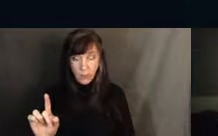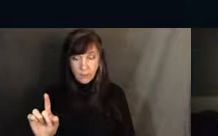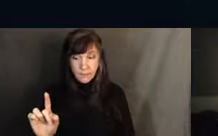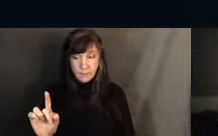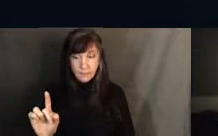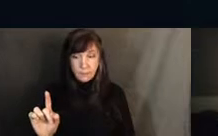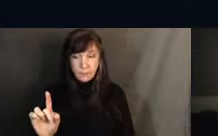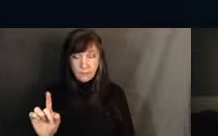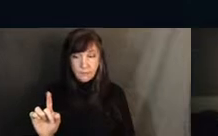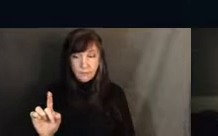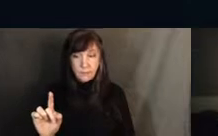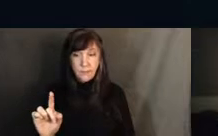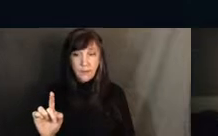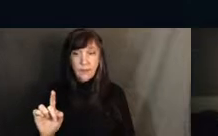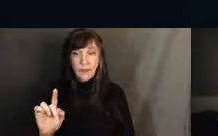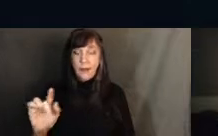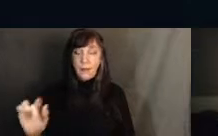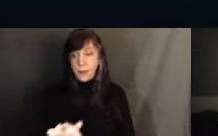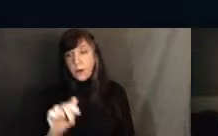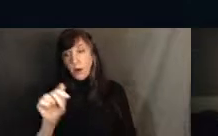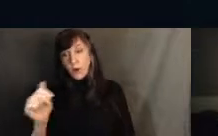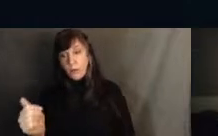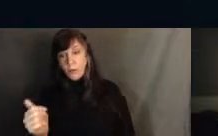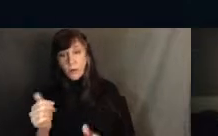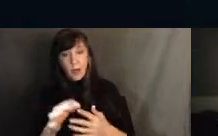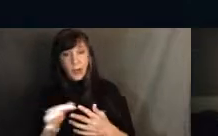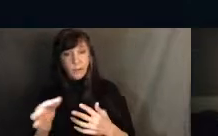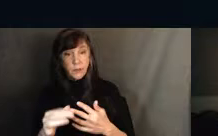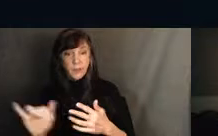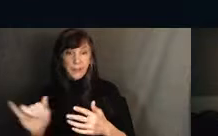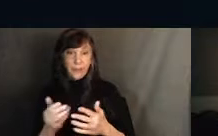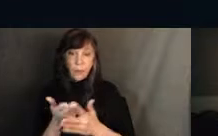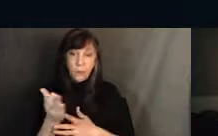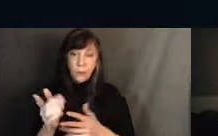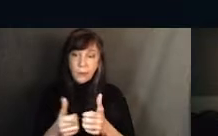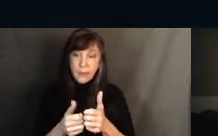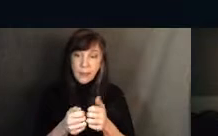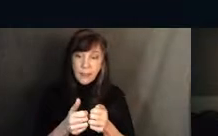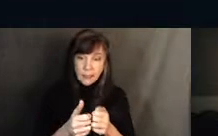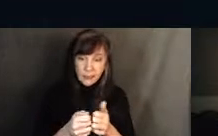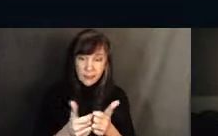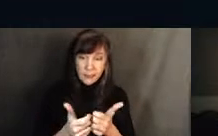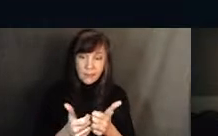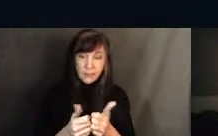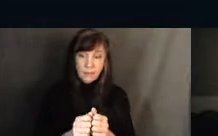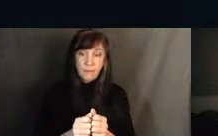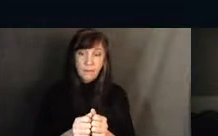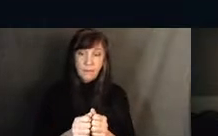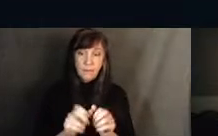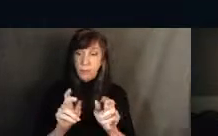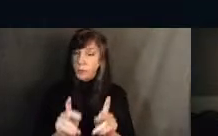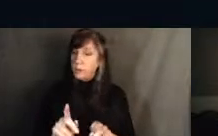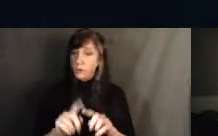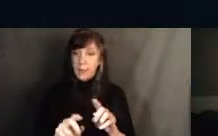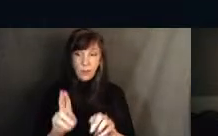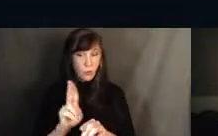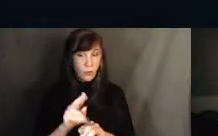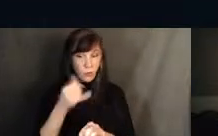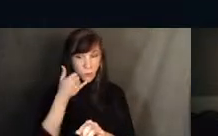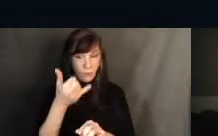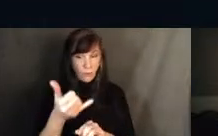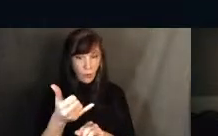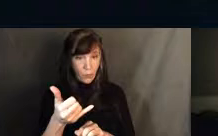with an alternative way, such as texting, as someone who cannot use the telephone